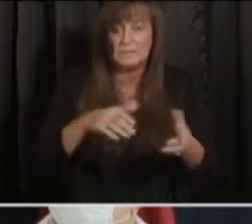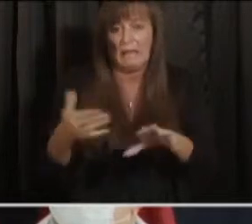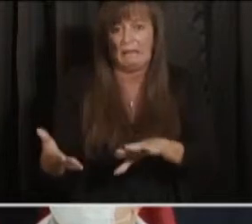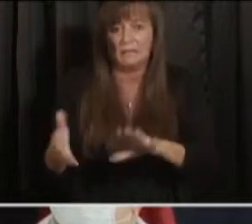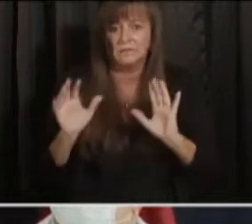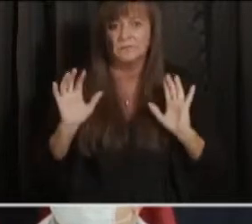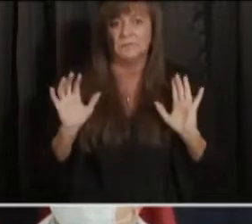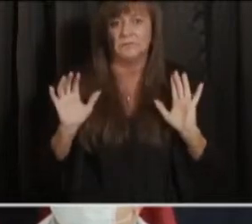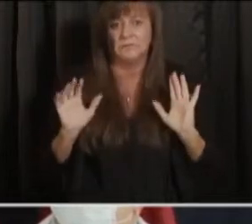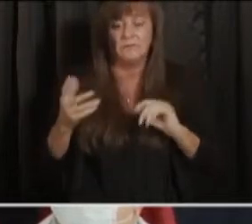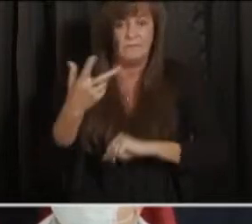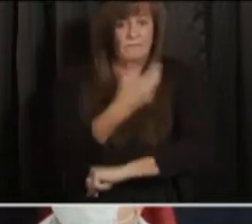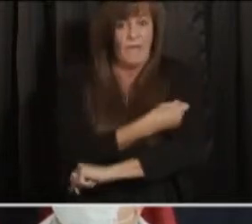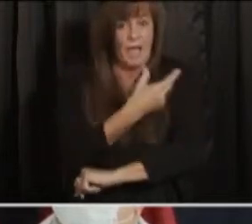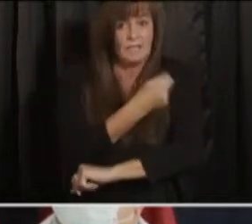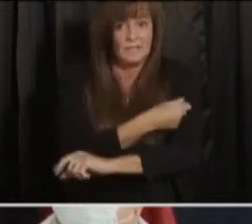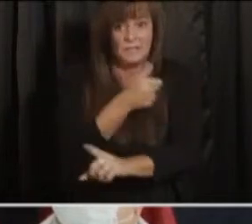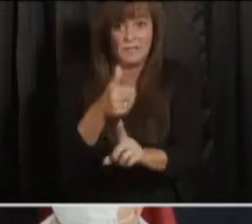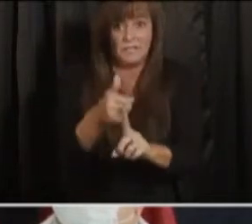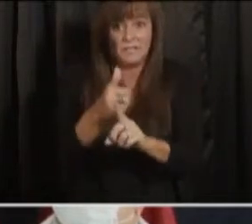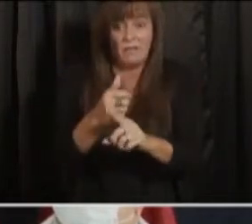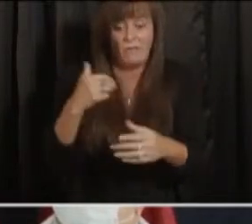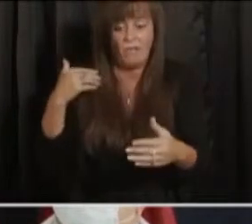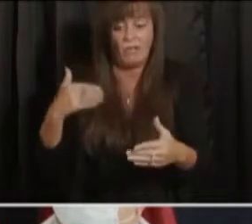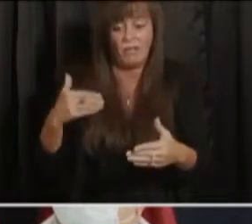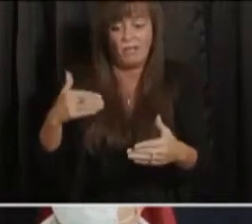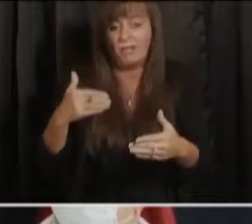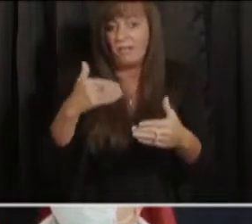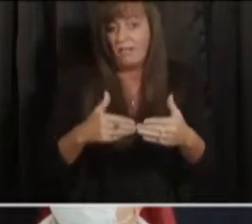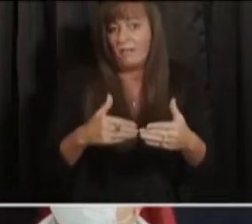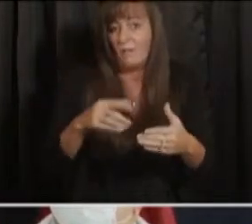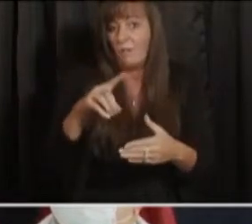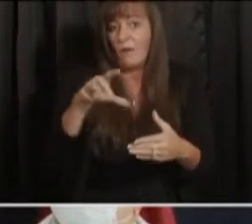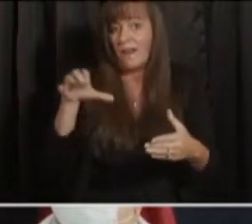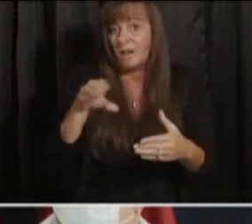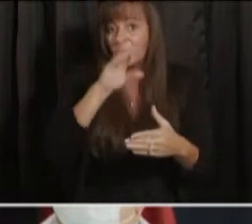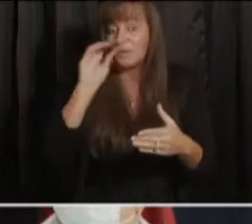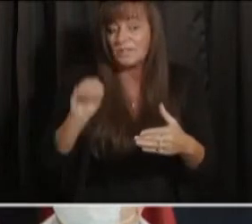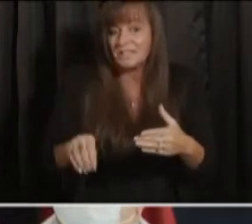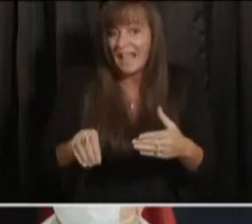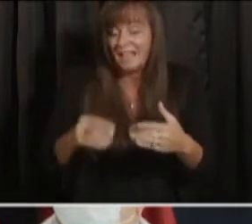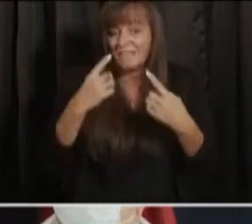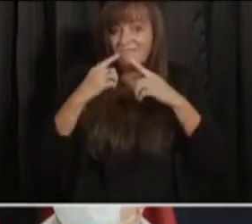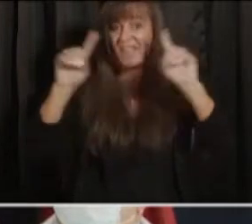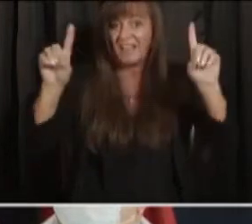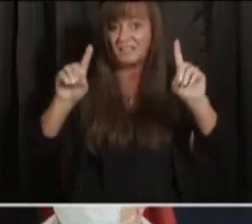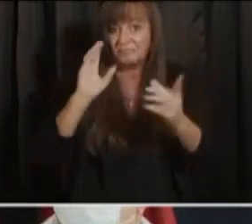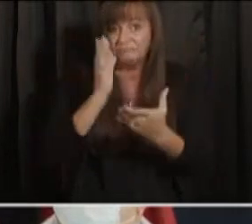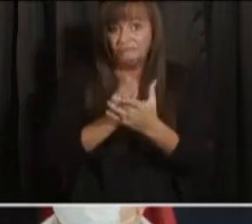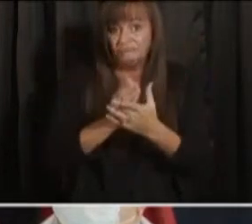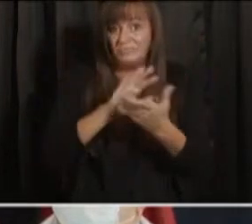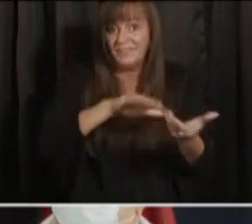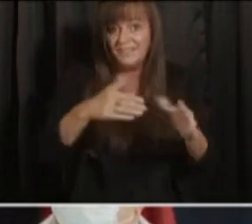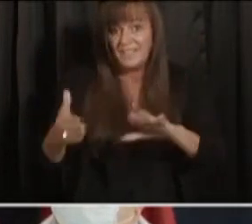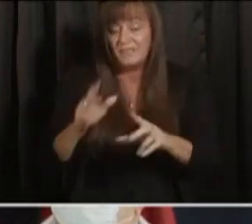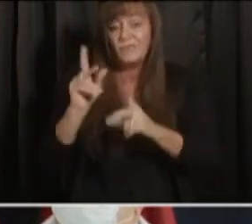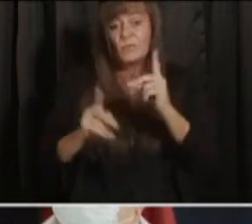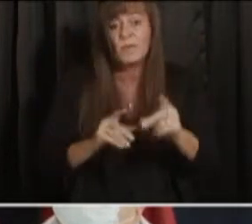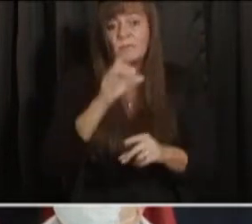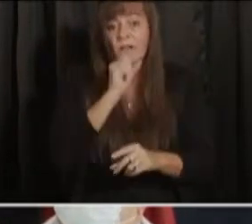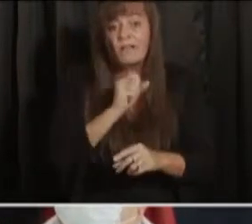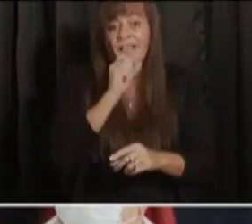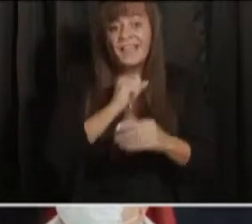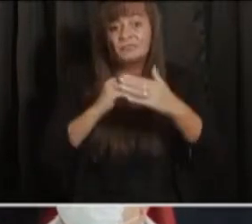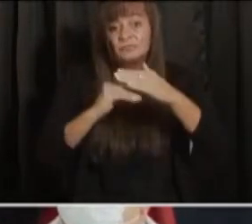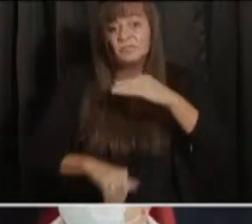The vaccine is very close to 100% effective in preventing deaths in people under 40. So if you take folks